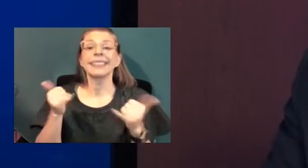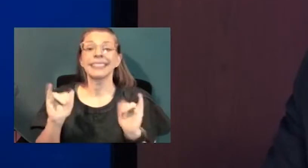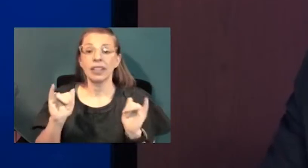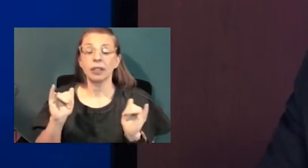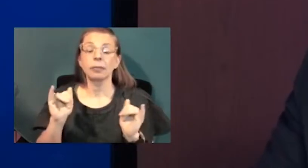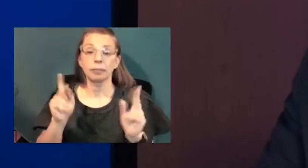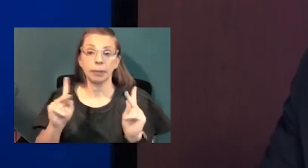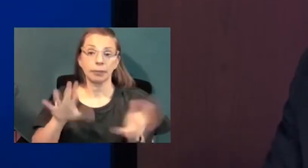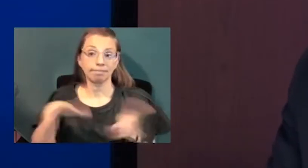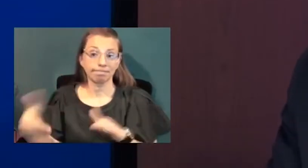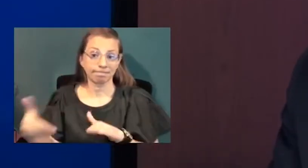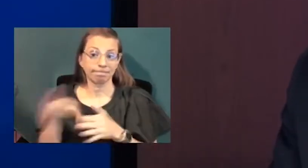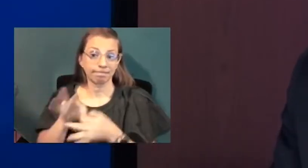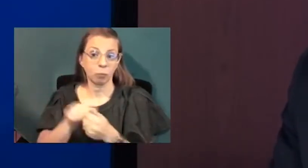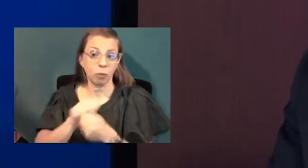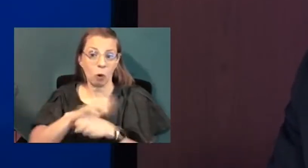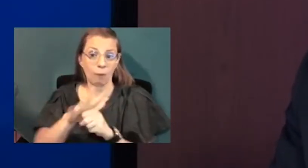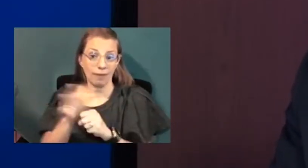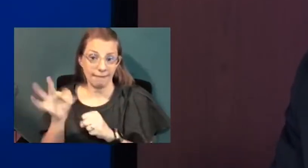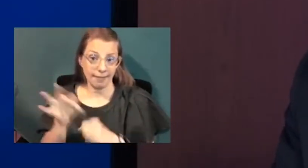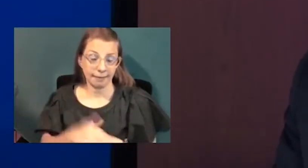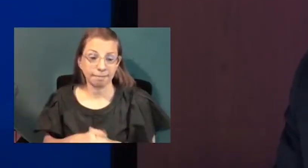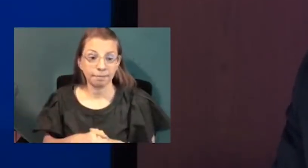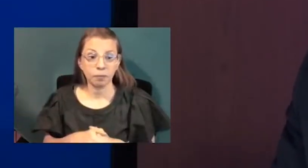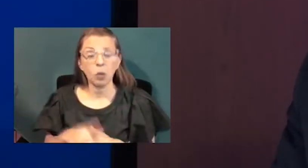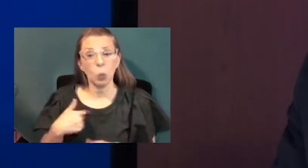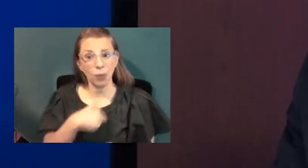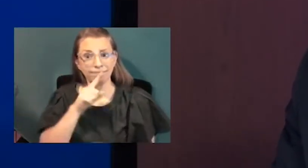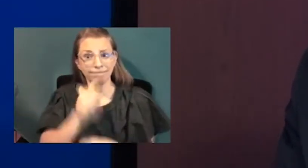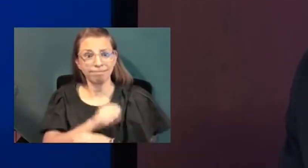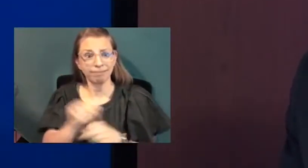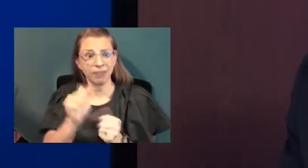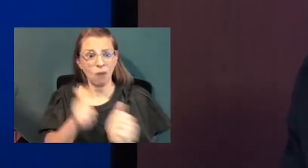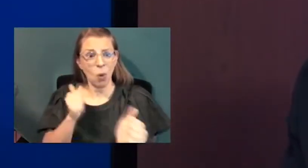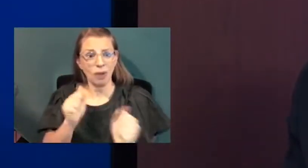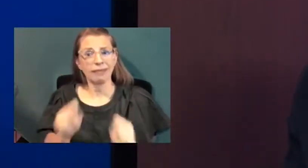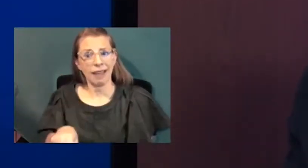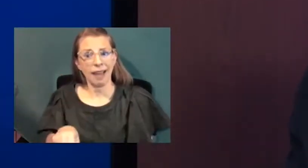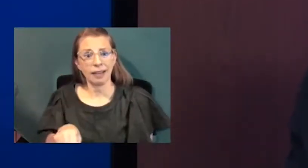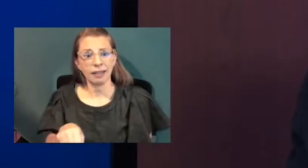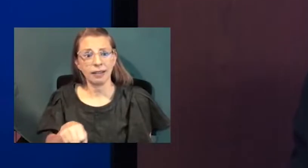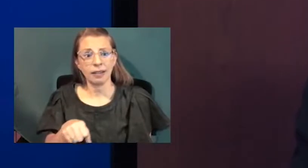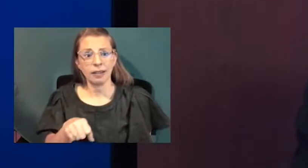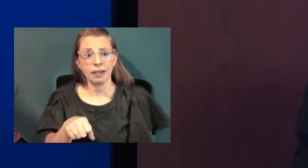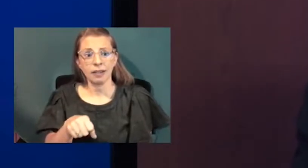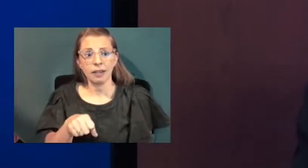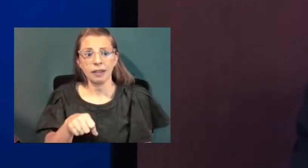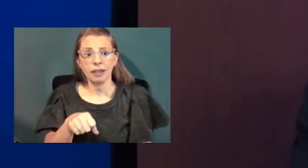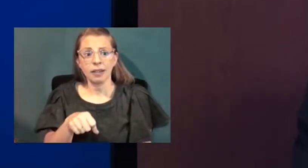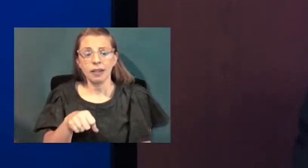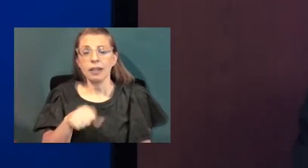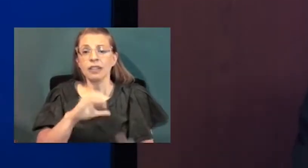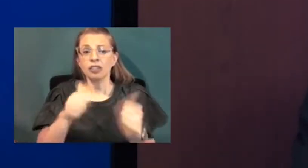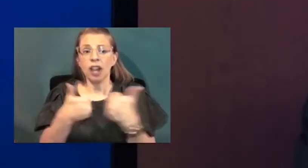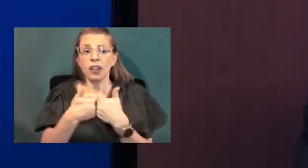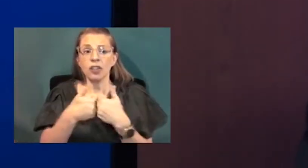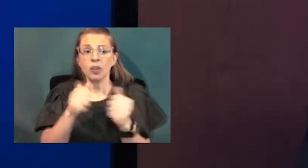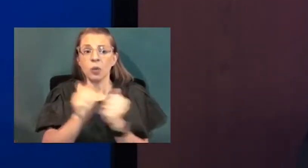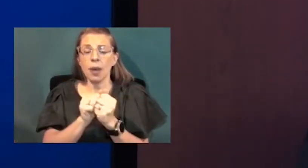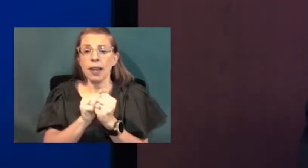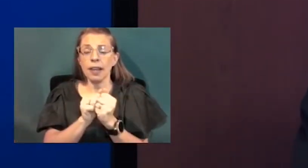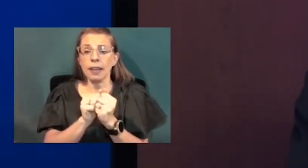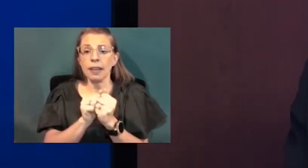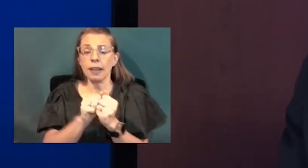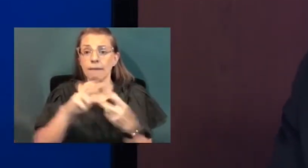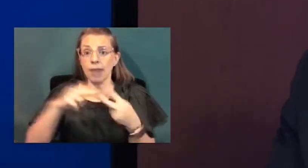this is something that we can truly avoid. And we are trying to say, as we've seen challenges with the variants, not just in our country, but I was reading this